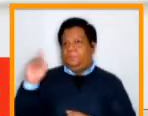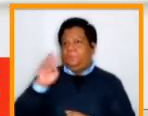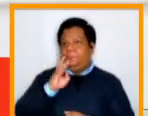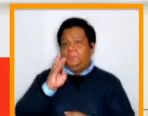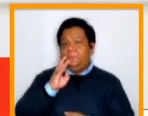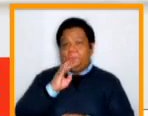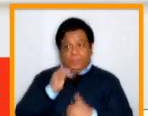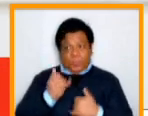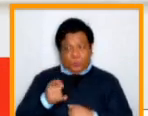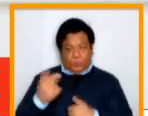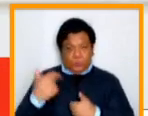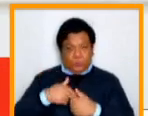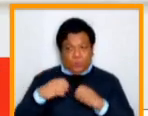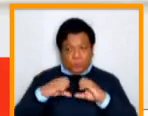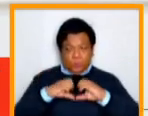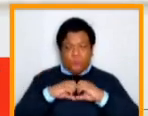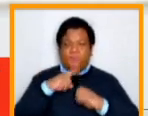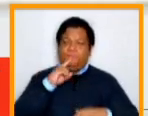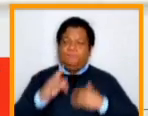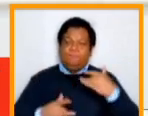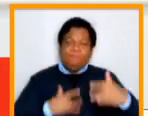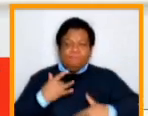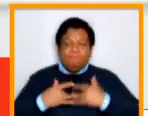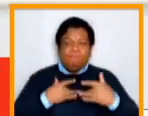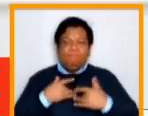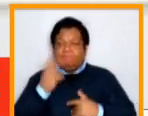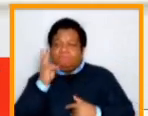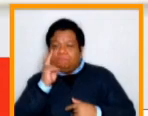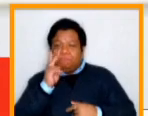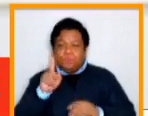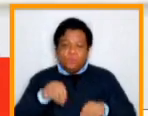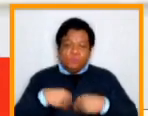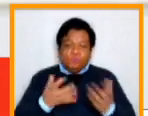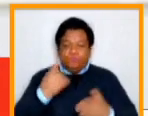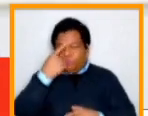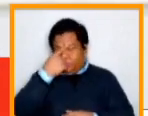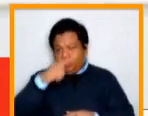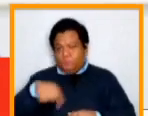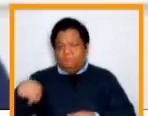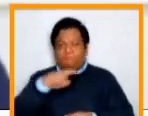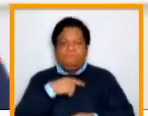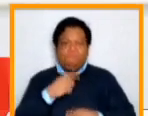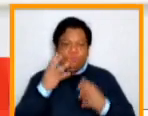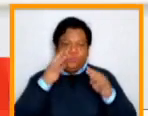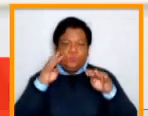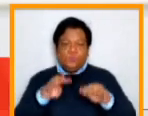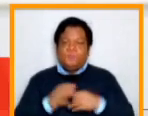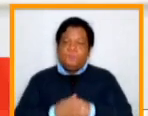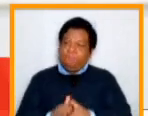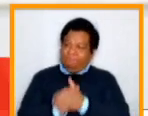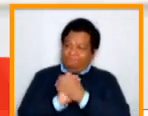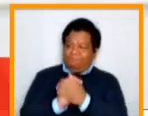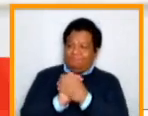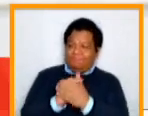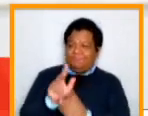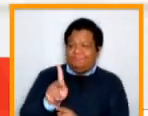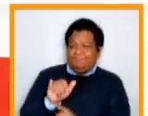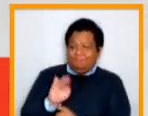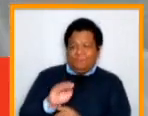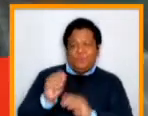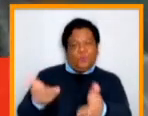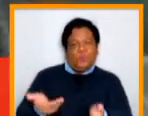very excited to see what more he can offer our viewers. Congratulations, Kuya Kim, and welcome to